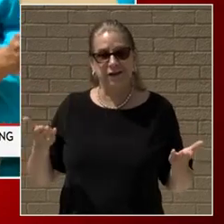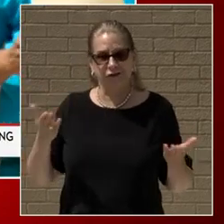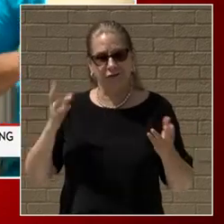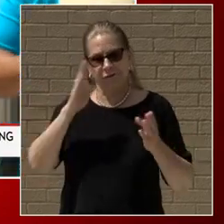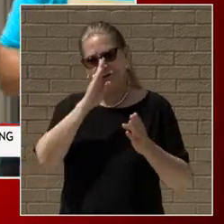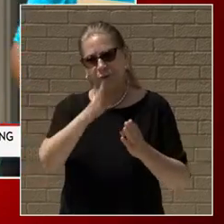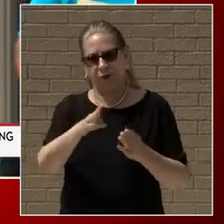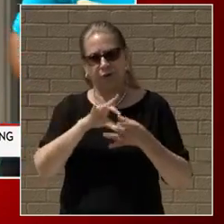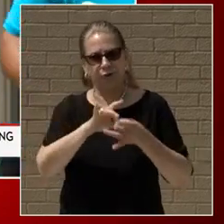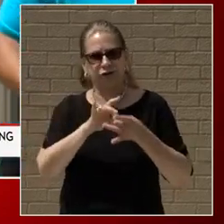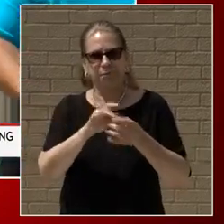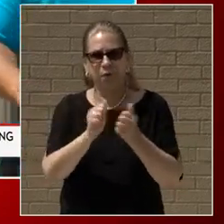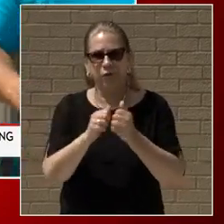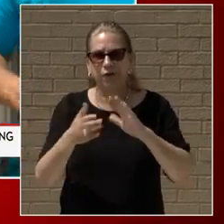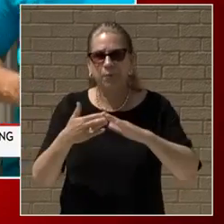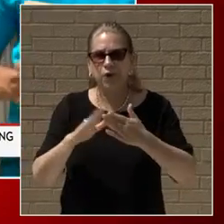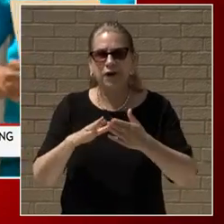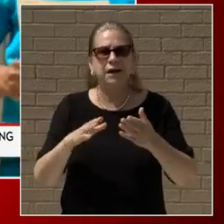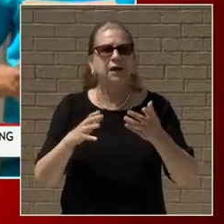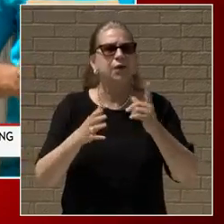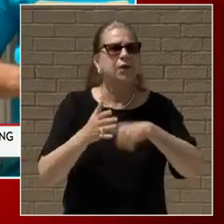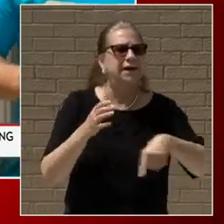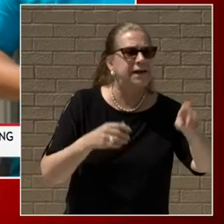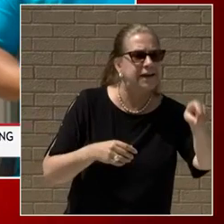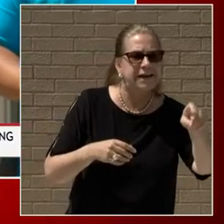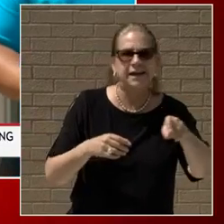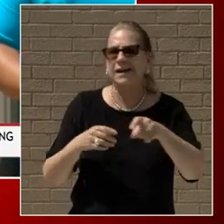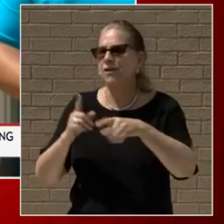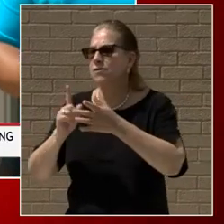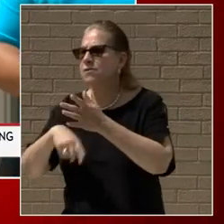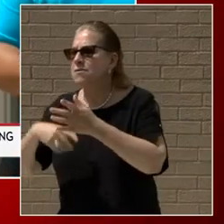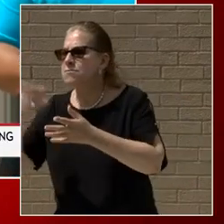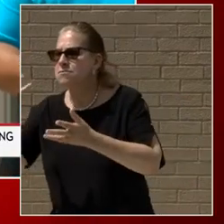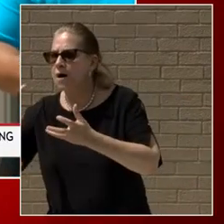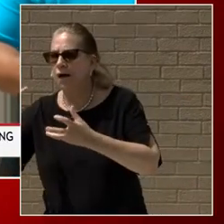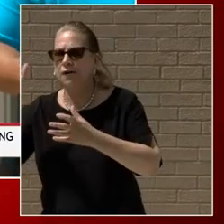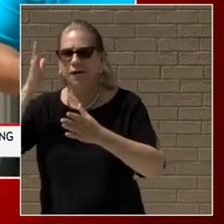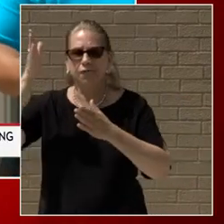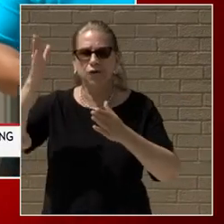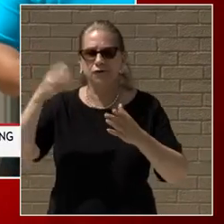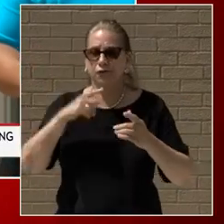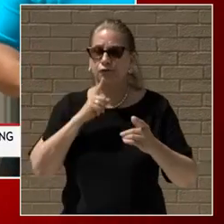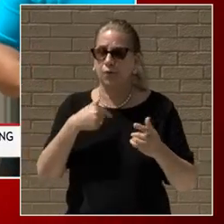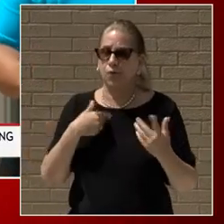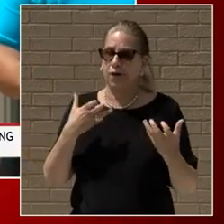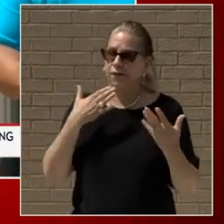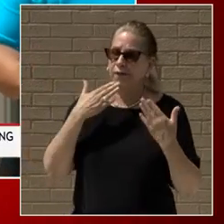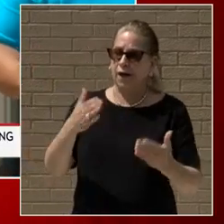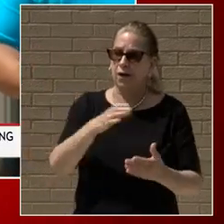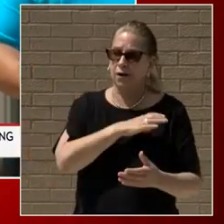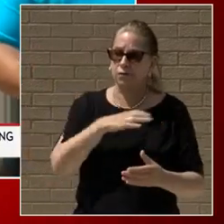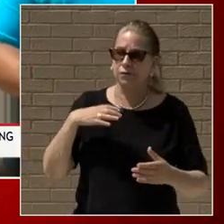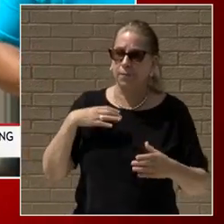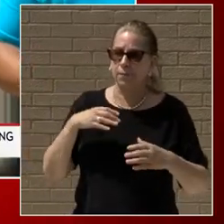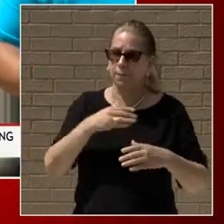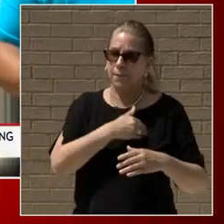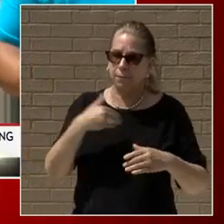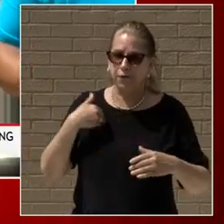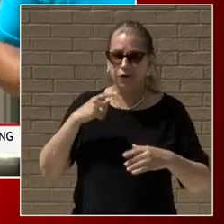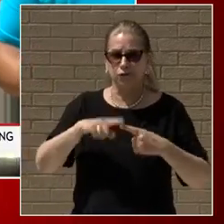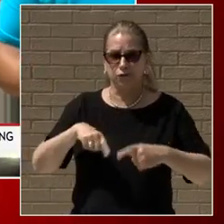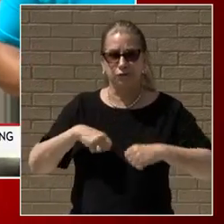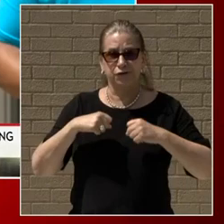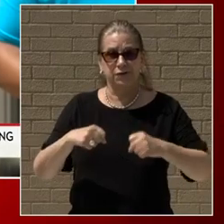what's needed, what's lacking, and what we need to do. I want to thank the council member for protecting